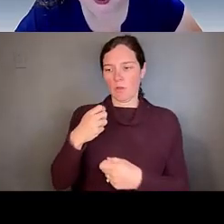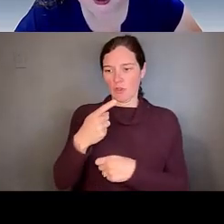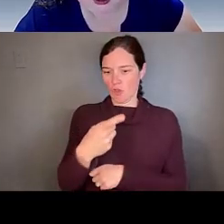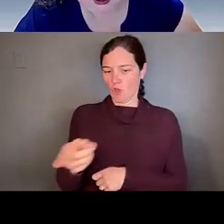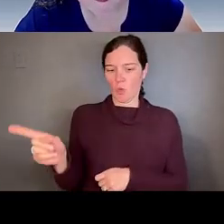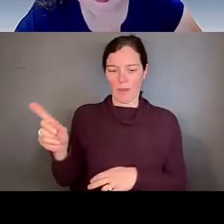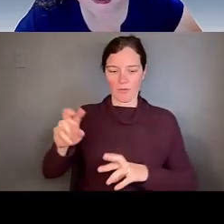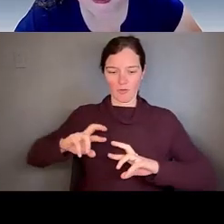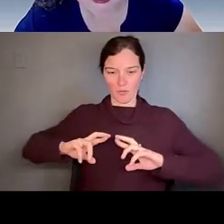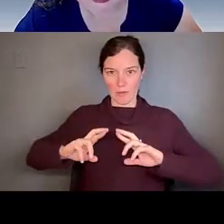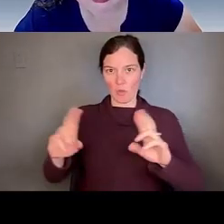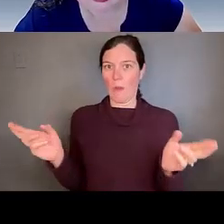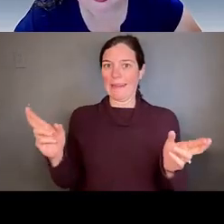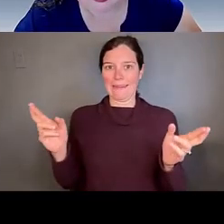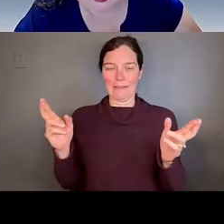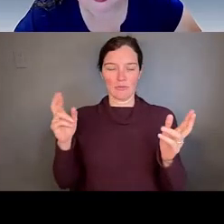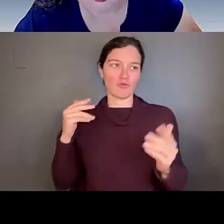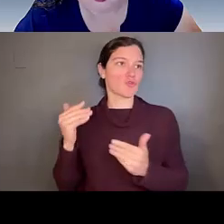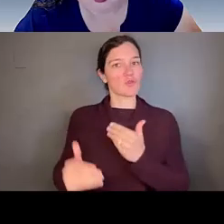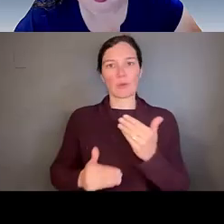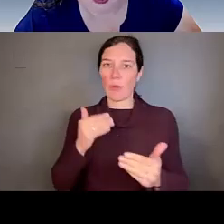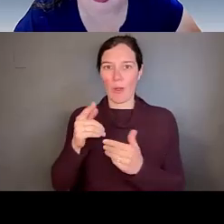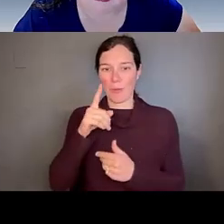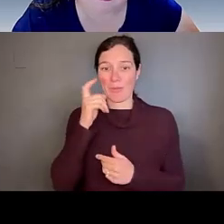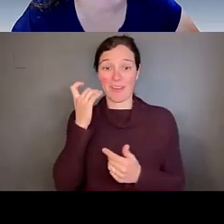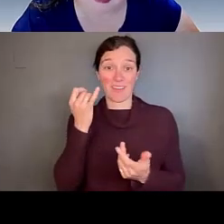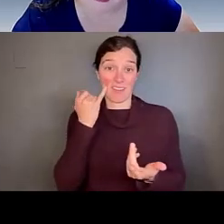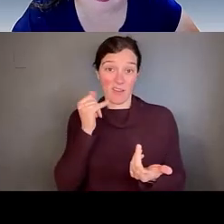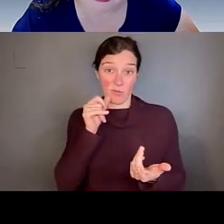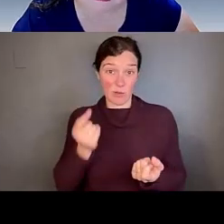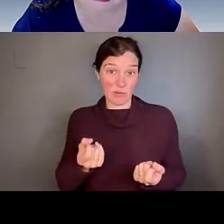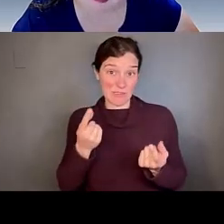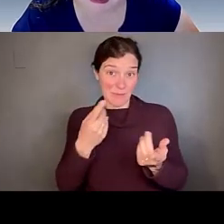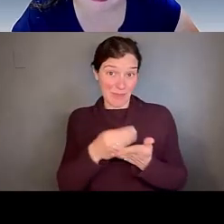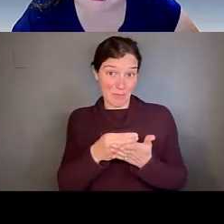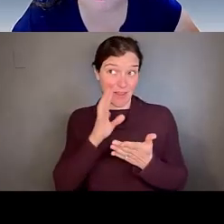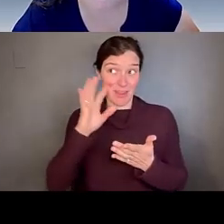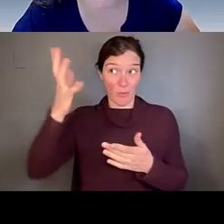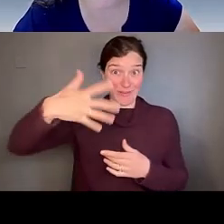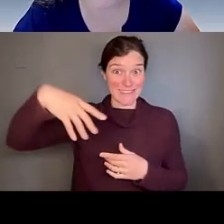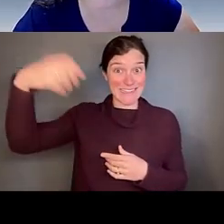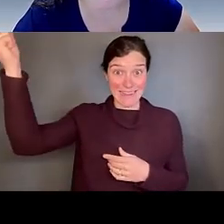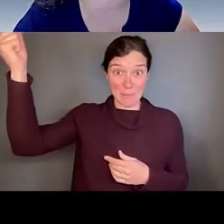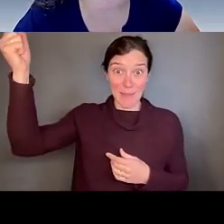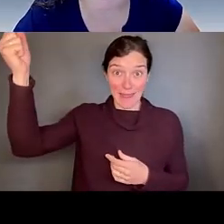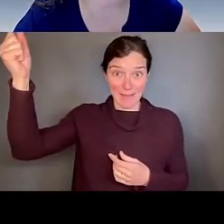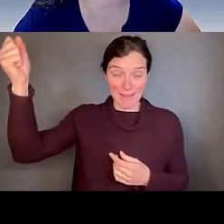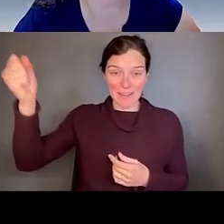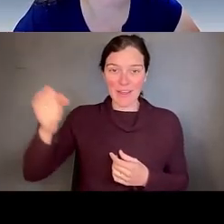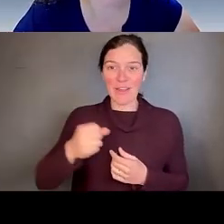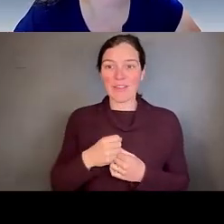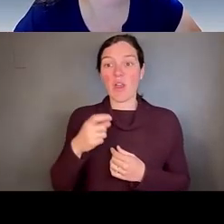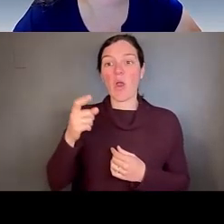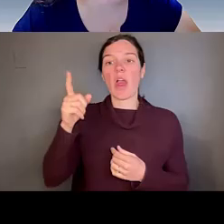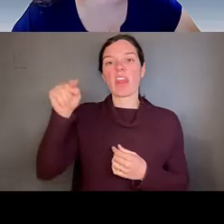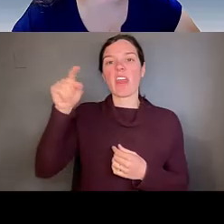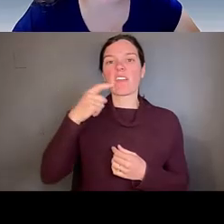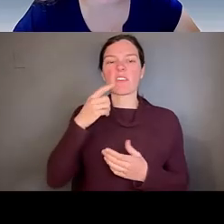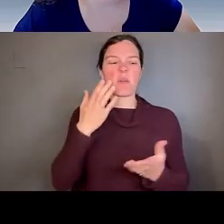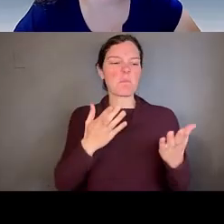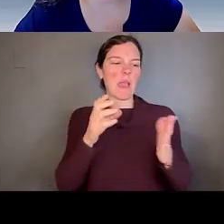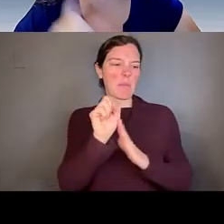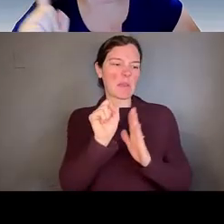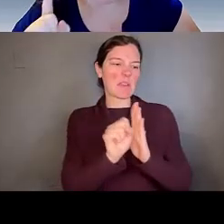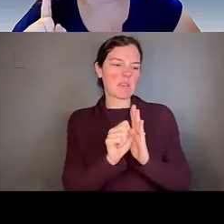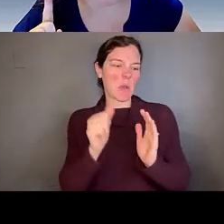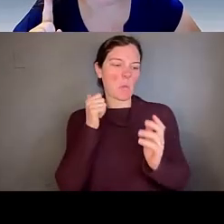to go, because if we don't spend the money, they're going to take it back. So they've said, maybe we don't think states